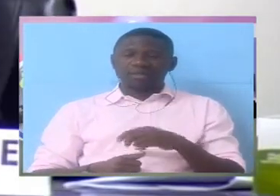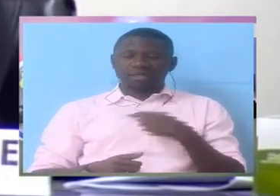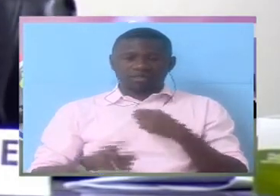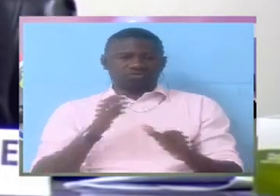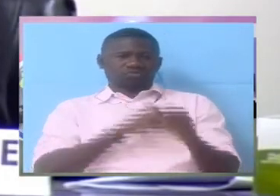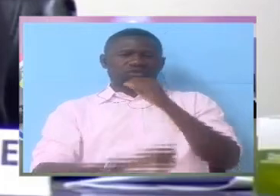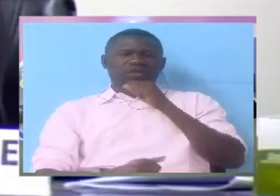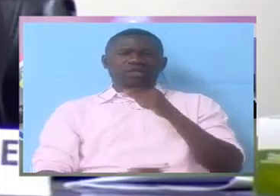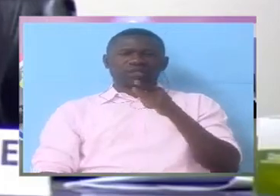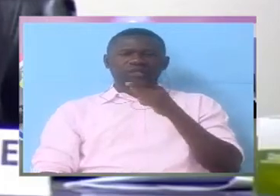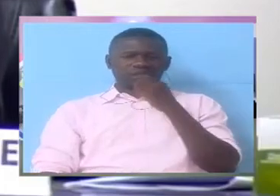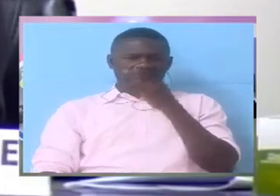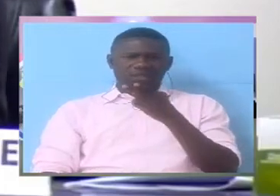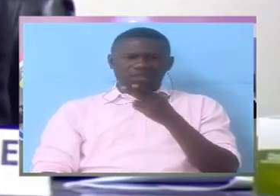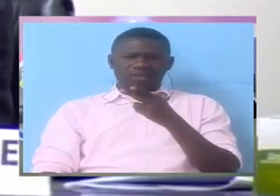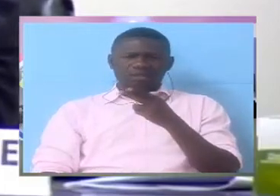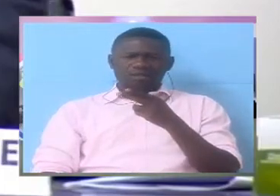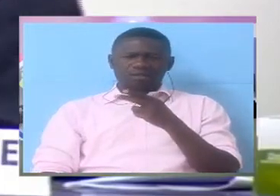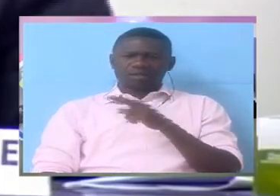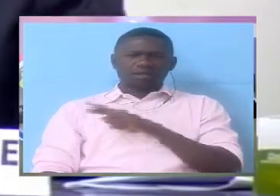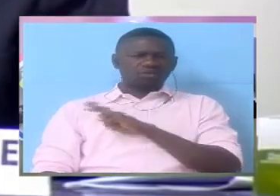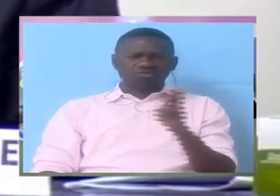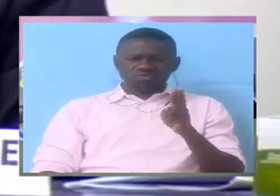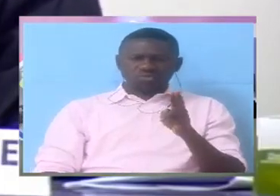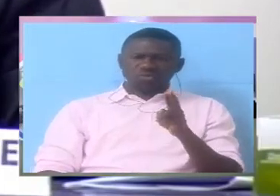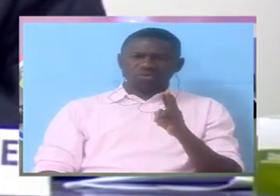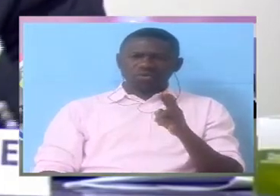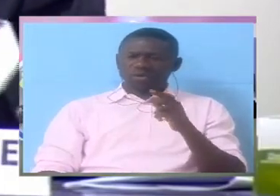in fact know that there is a chairman.